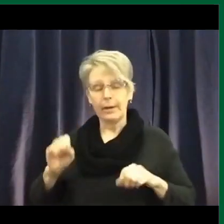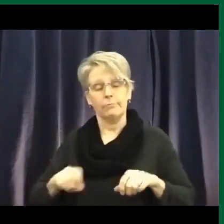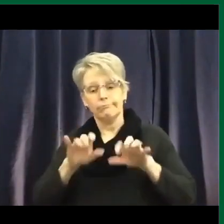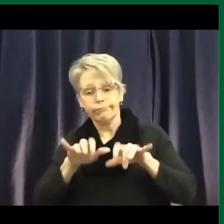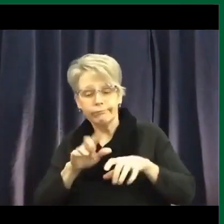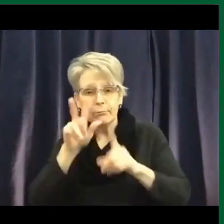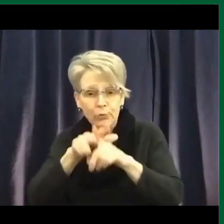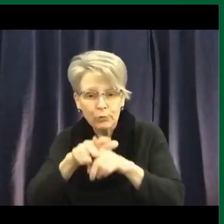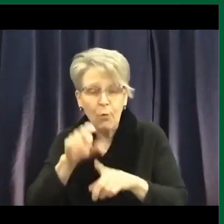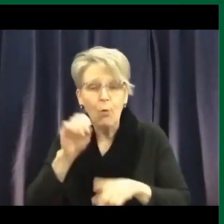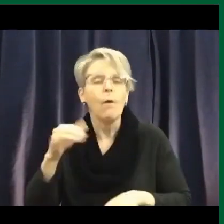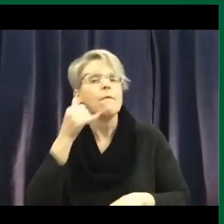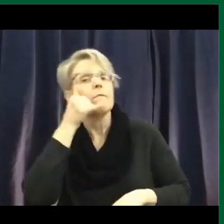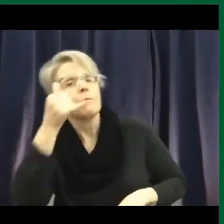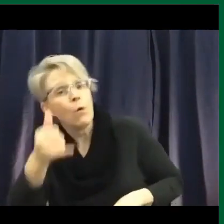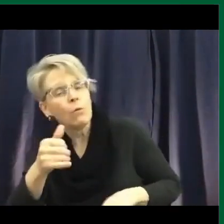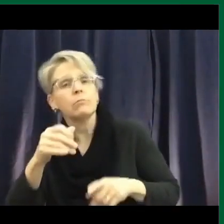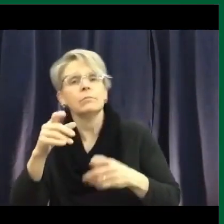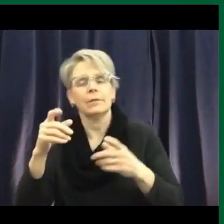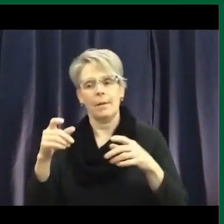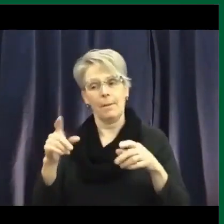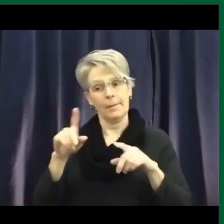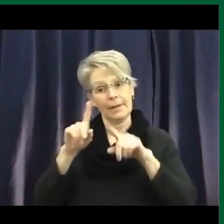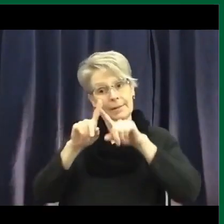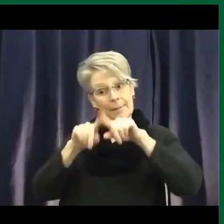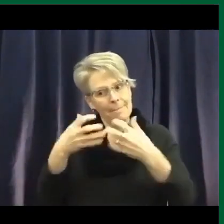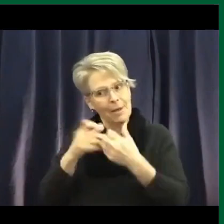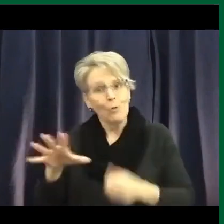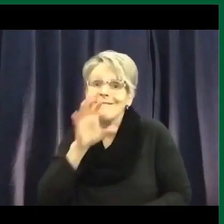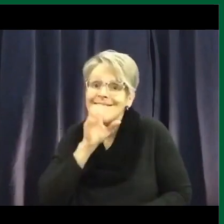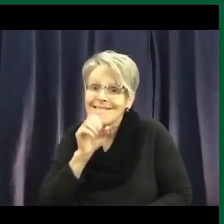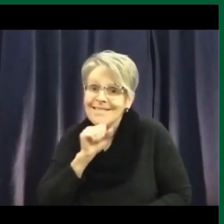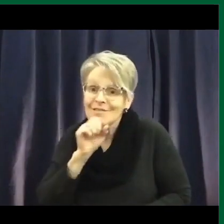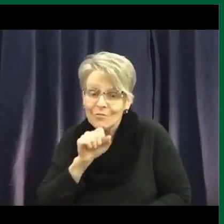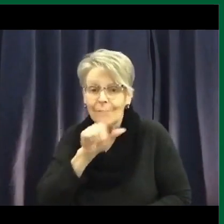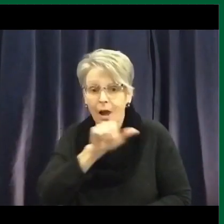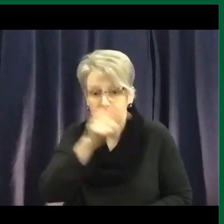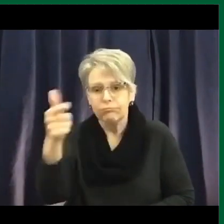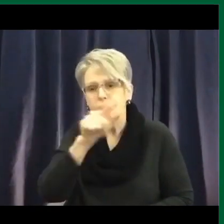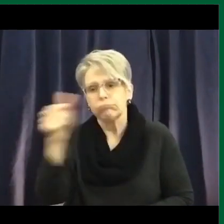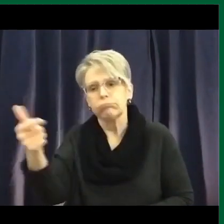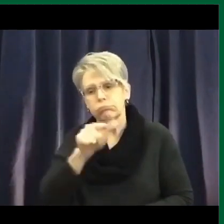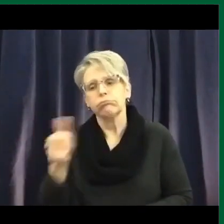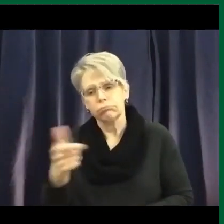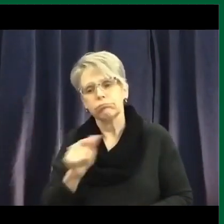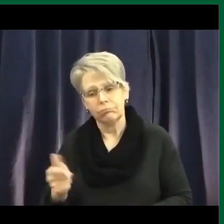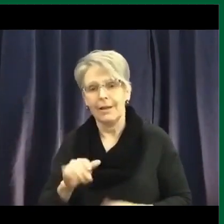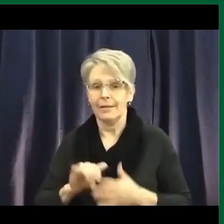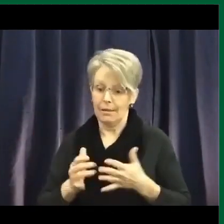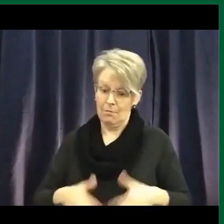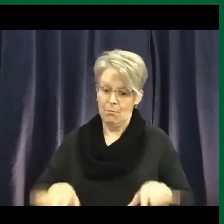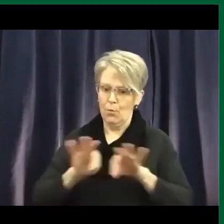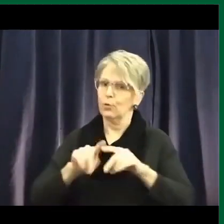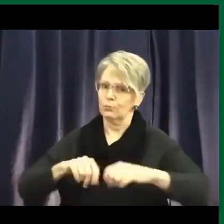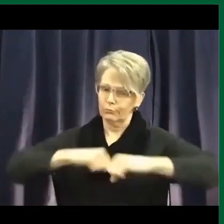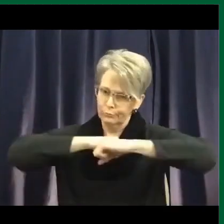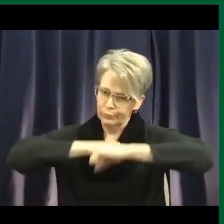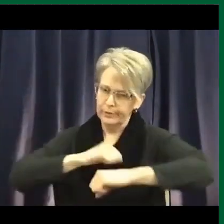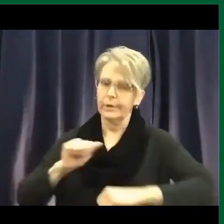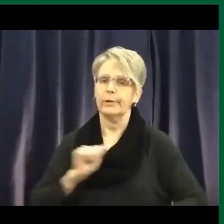when appointments open up to your age group, when it is your turn. This is the most important thing that we can do to protect ourselves